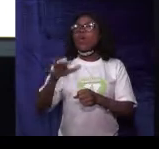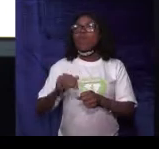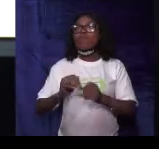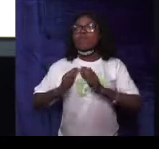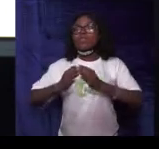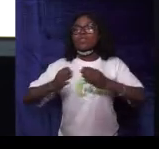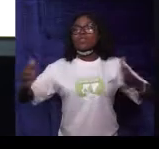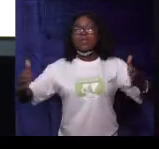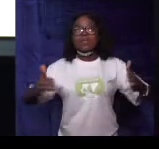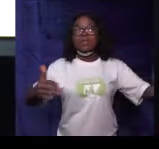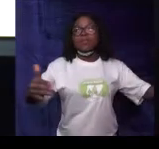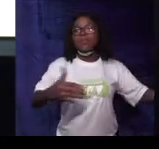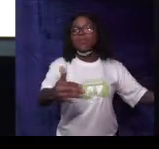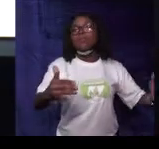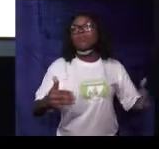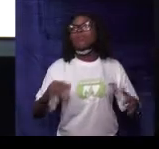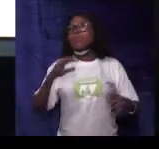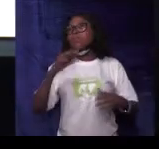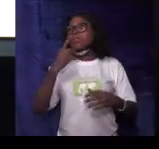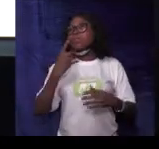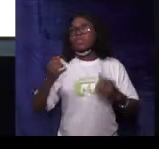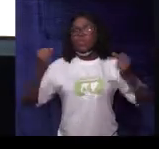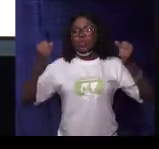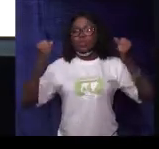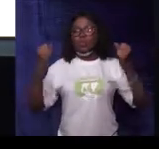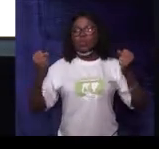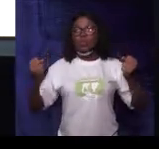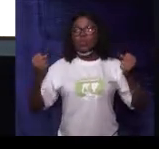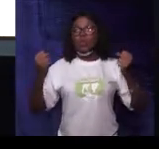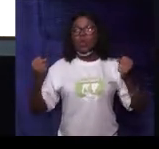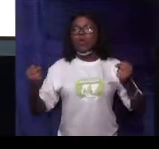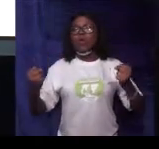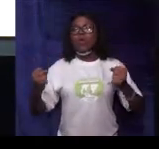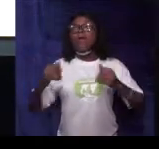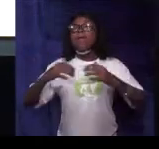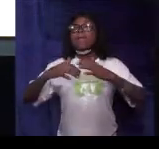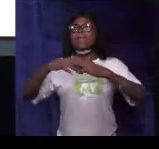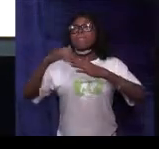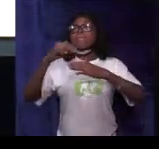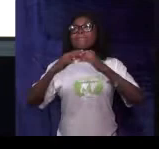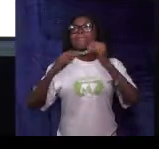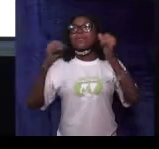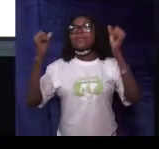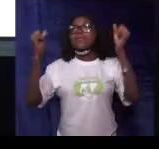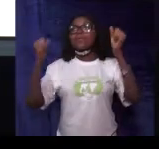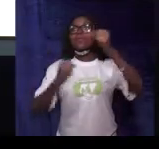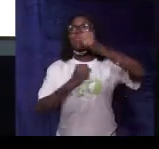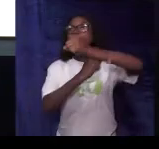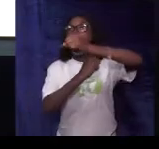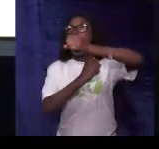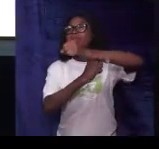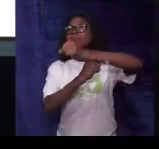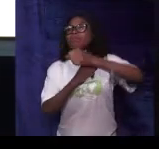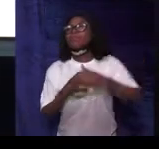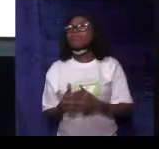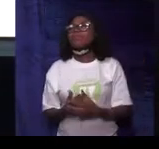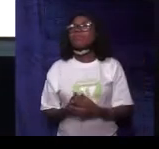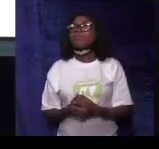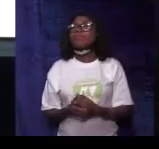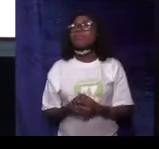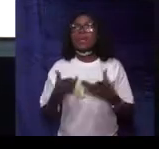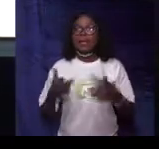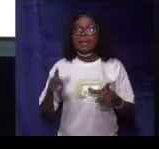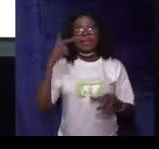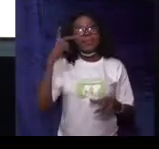What's the answer? The correct answer is strong structure. Moving on, I'm looking at who